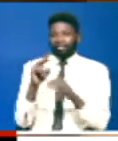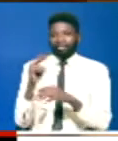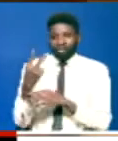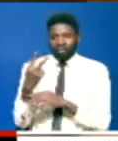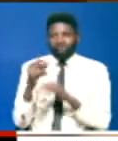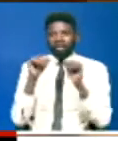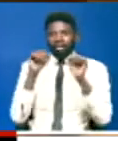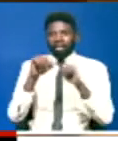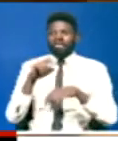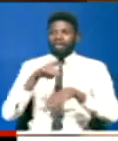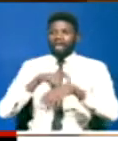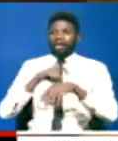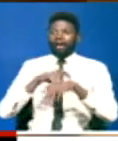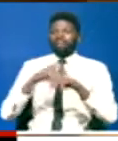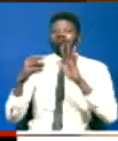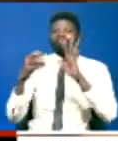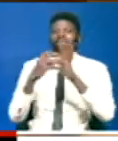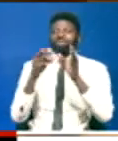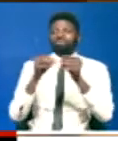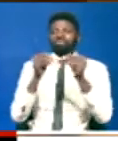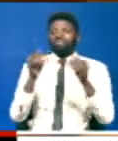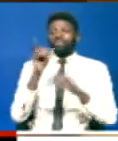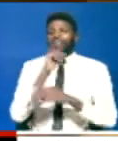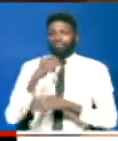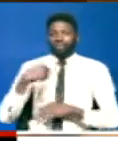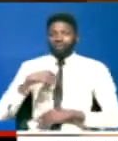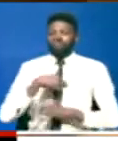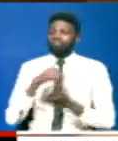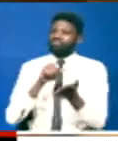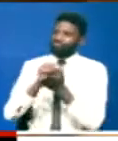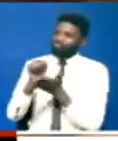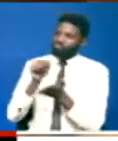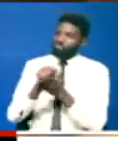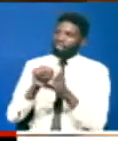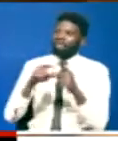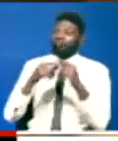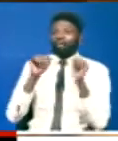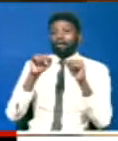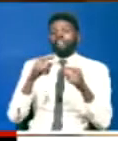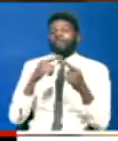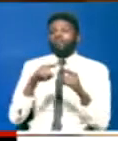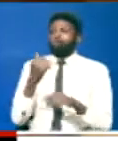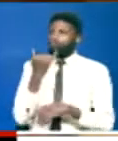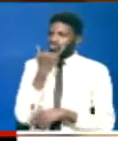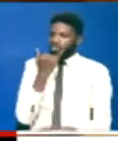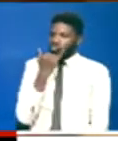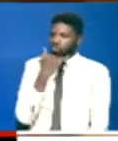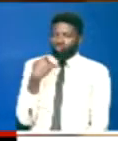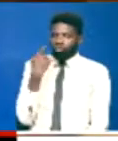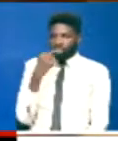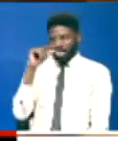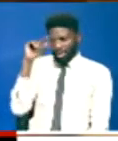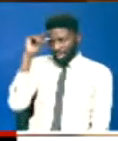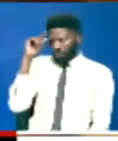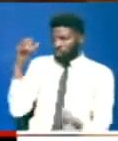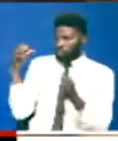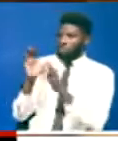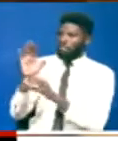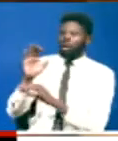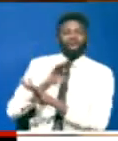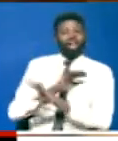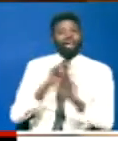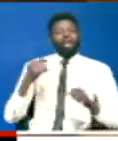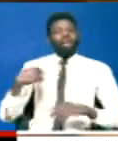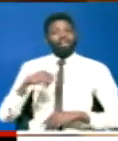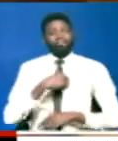gazettement, we roll out the printing. But now the fault is on the government printers, not on us. And we